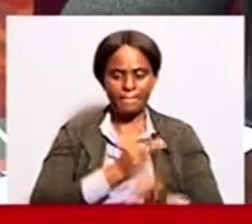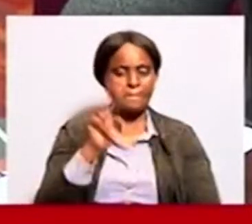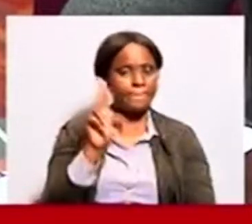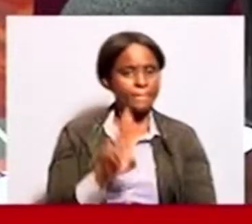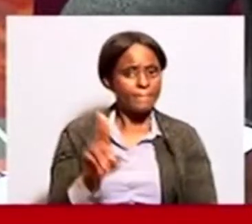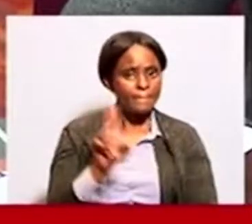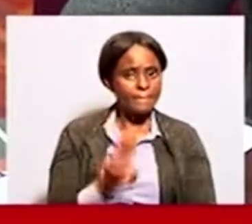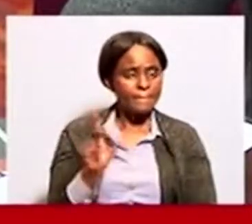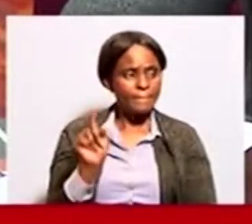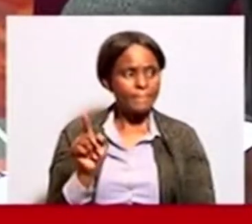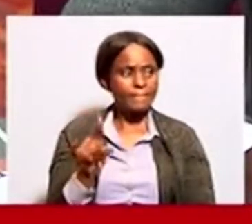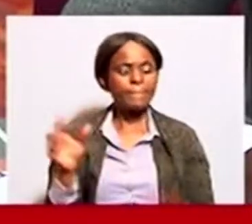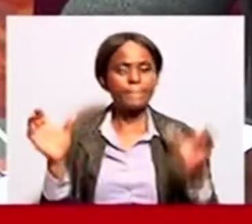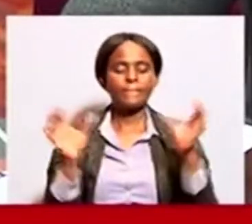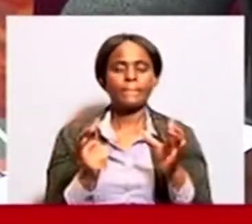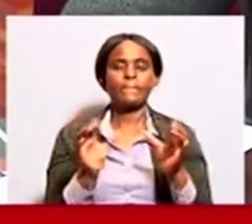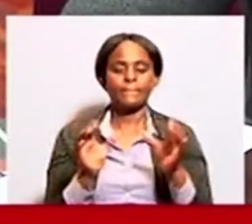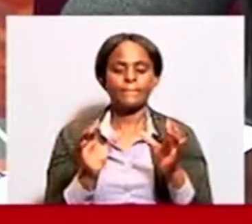using council